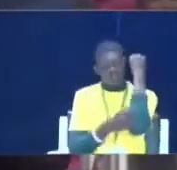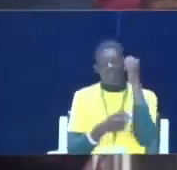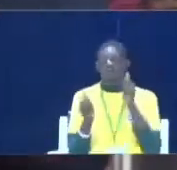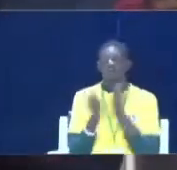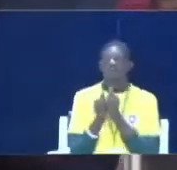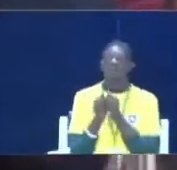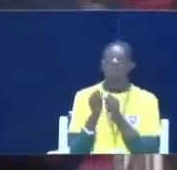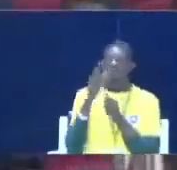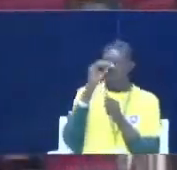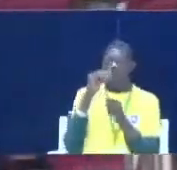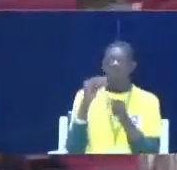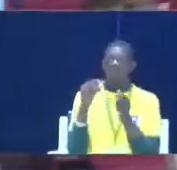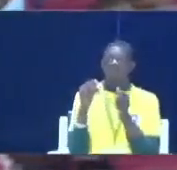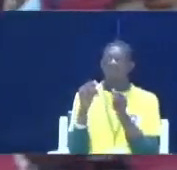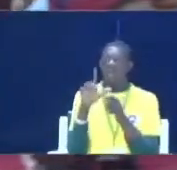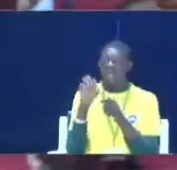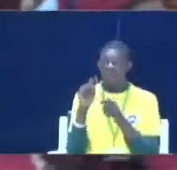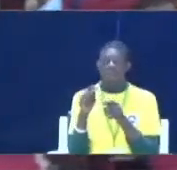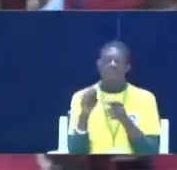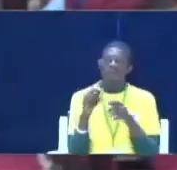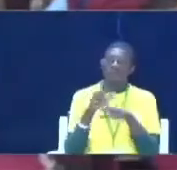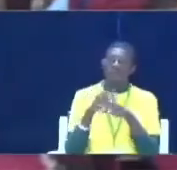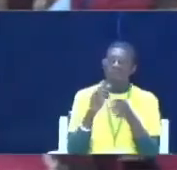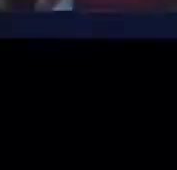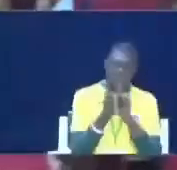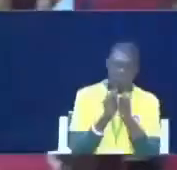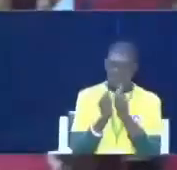some point, and they were arguing about land.